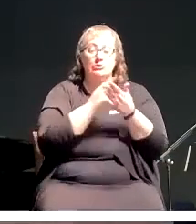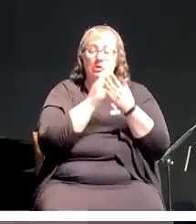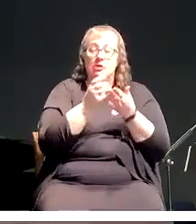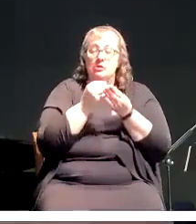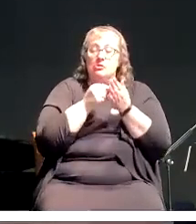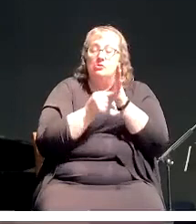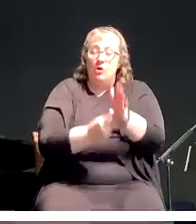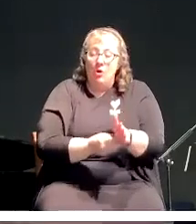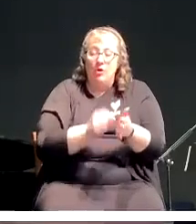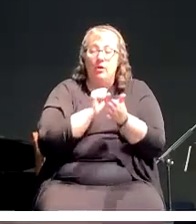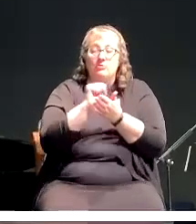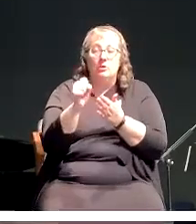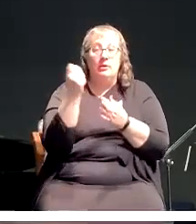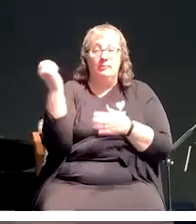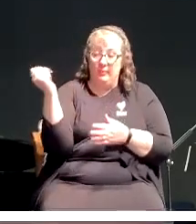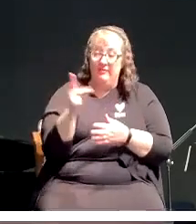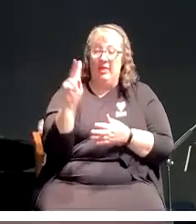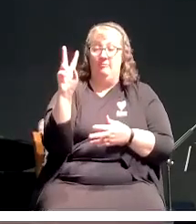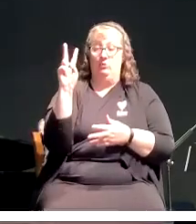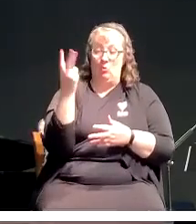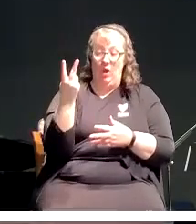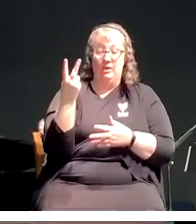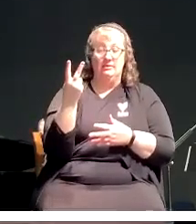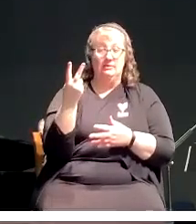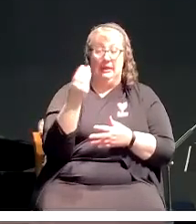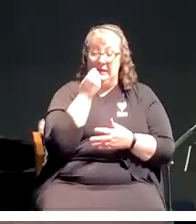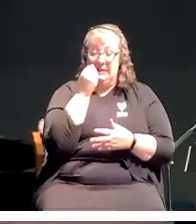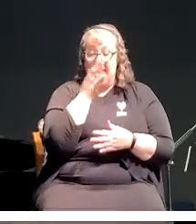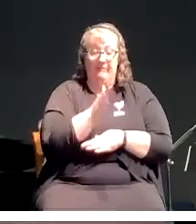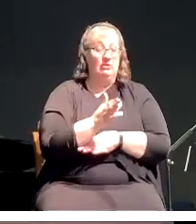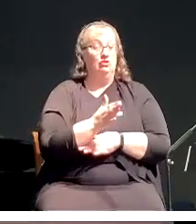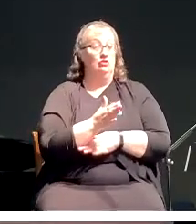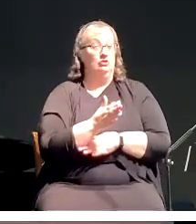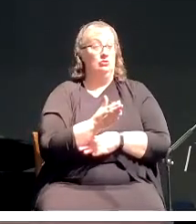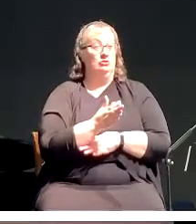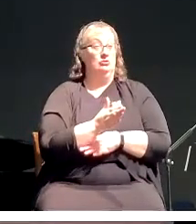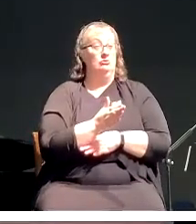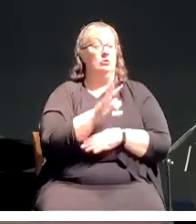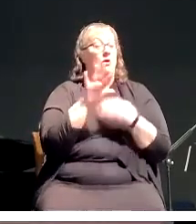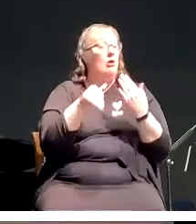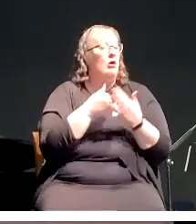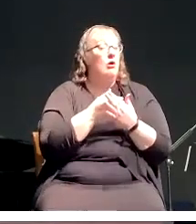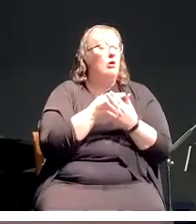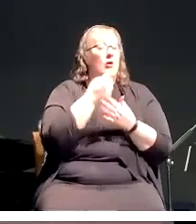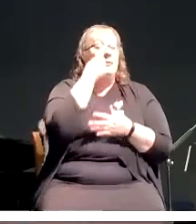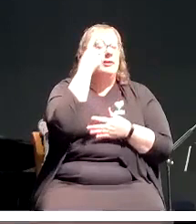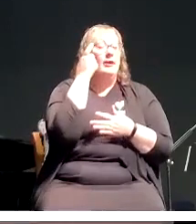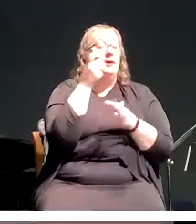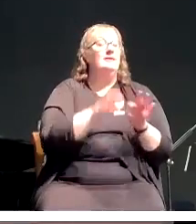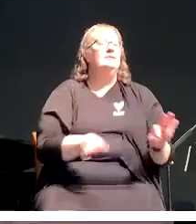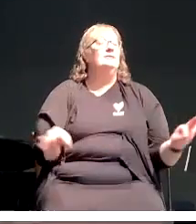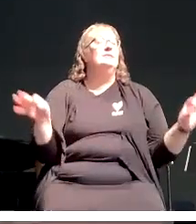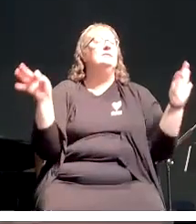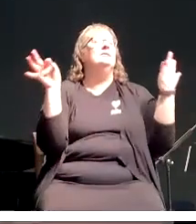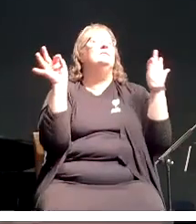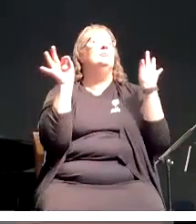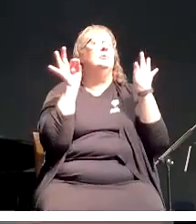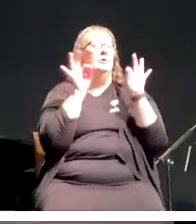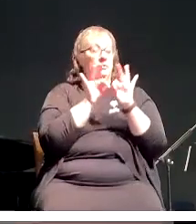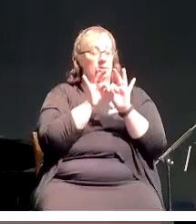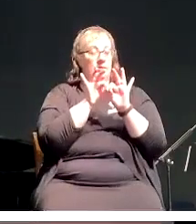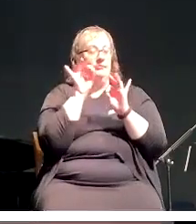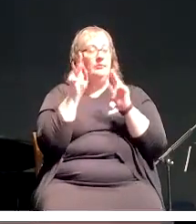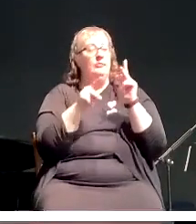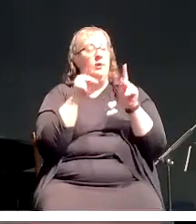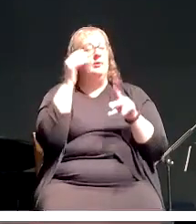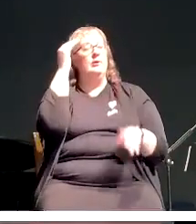to them. He even had to prove it to them twice and eat a fish. All because of how important it is for